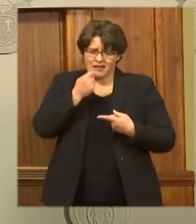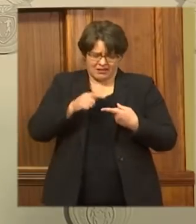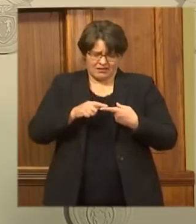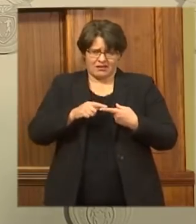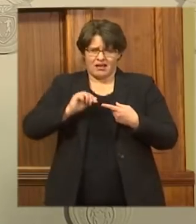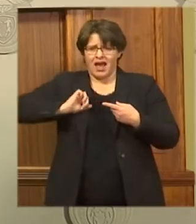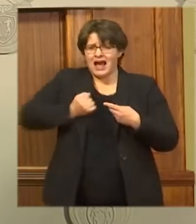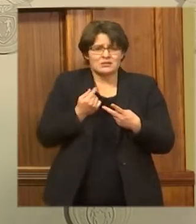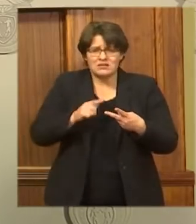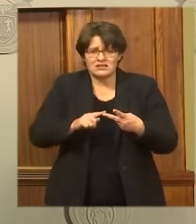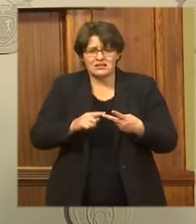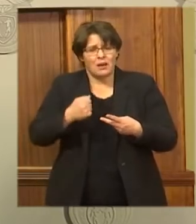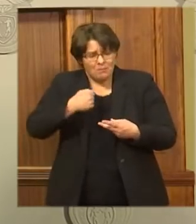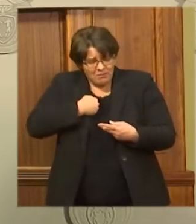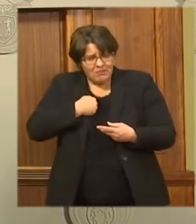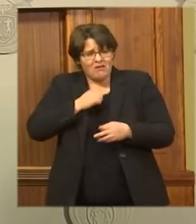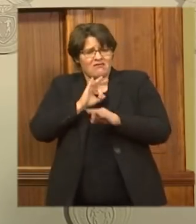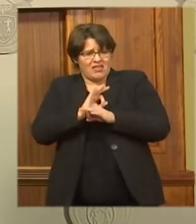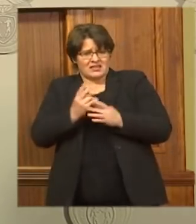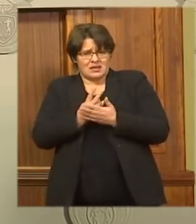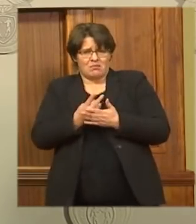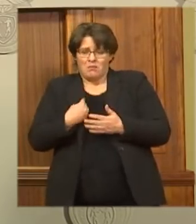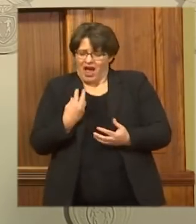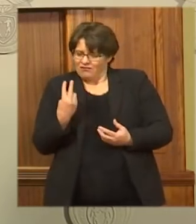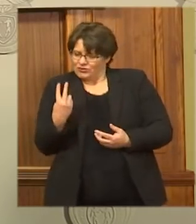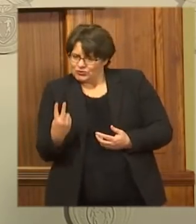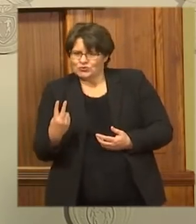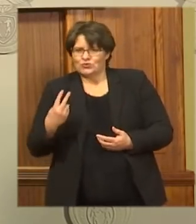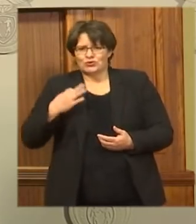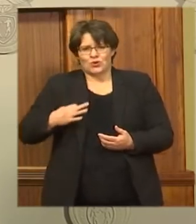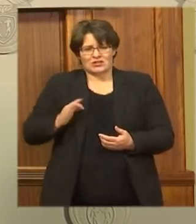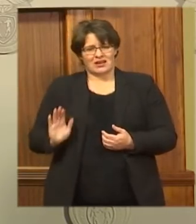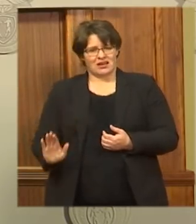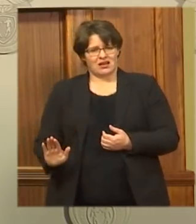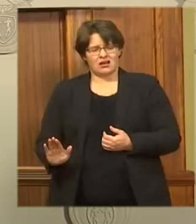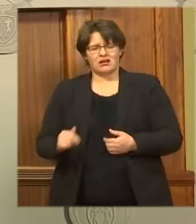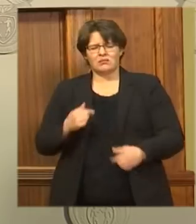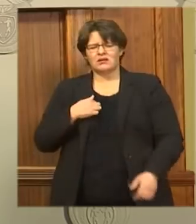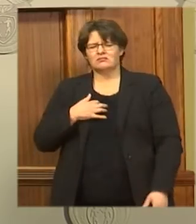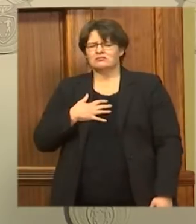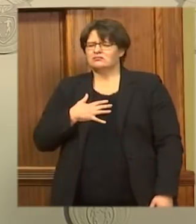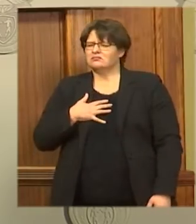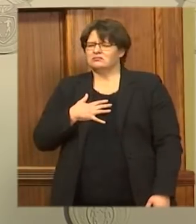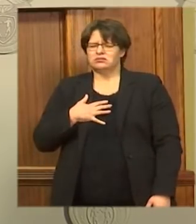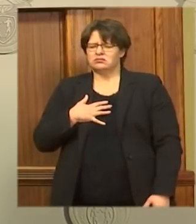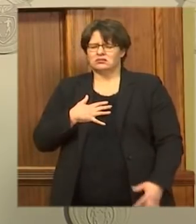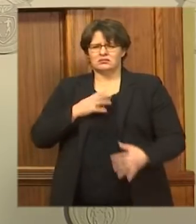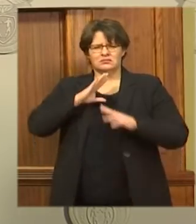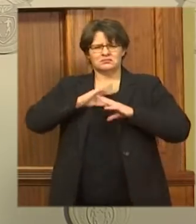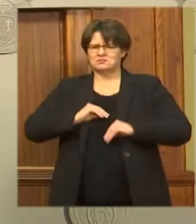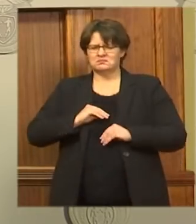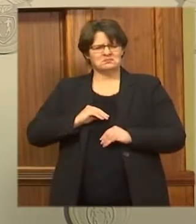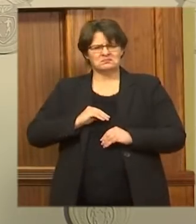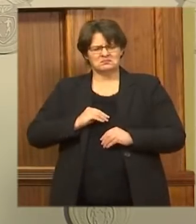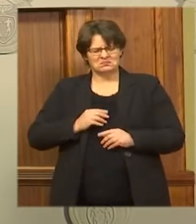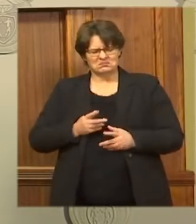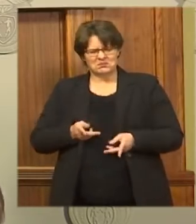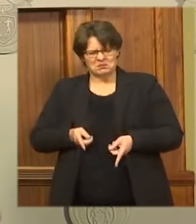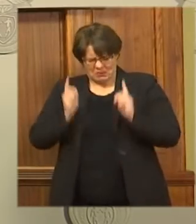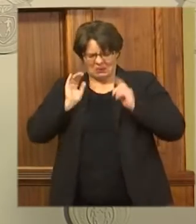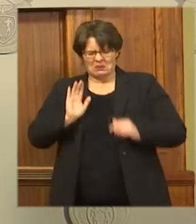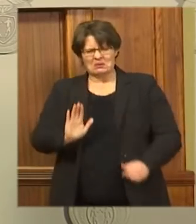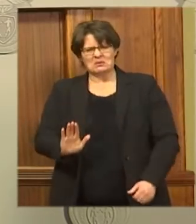husband, and as a father to daughters, I am appalled at